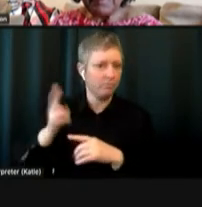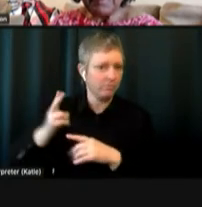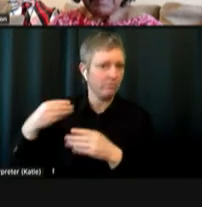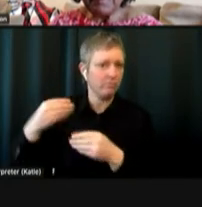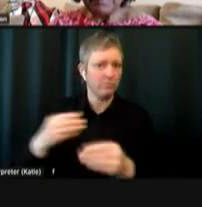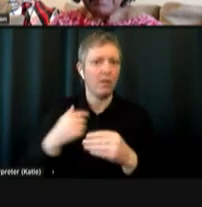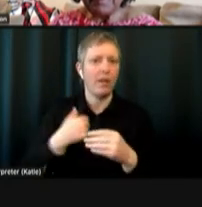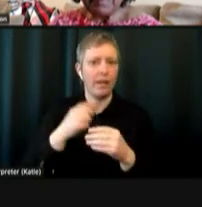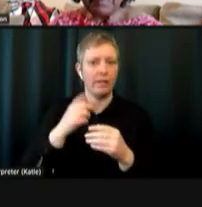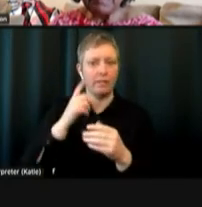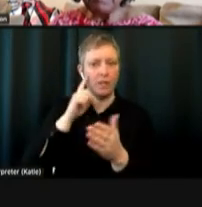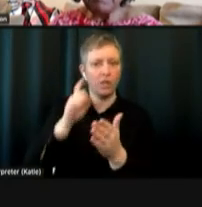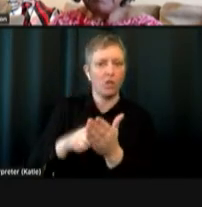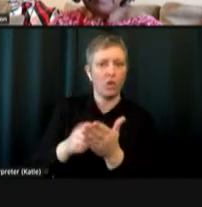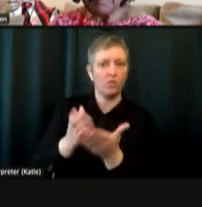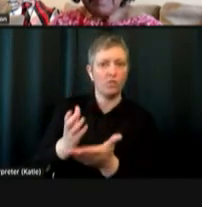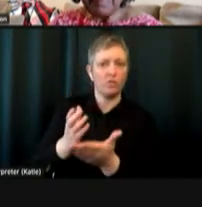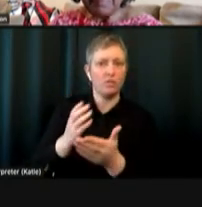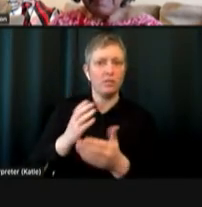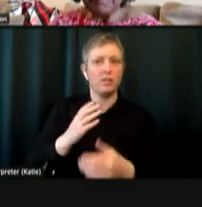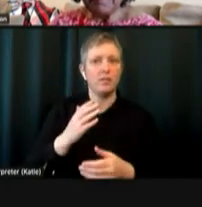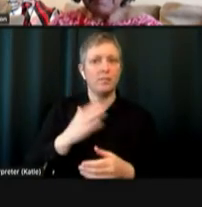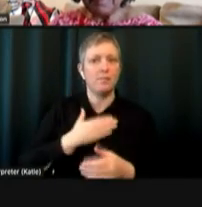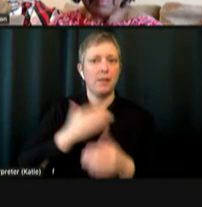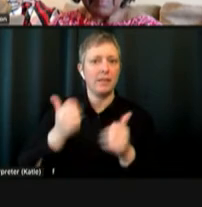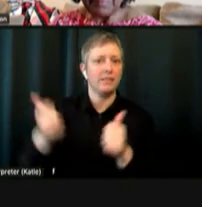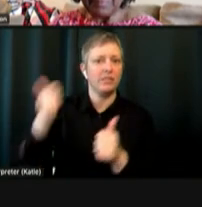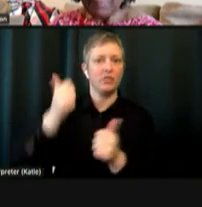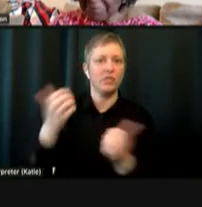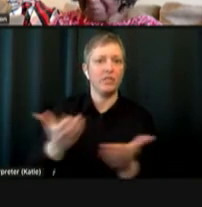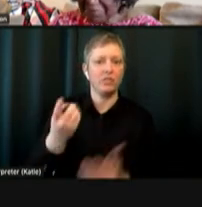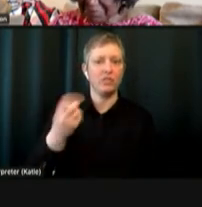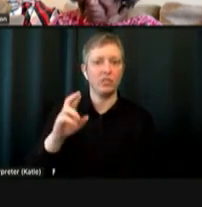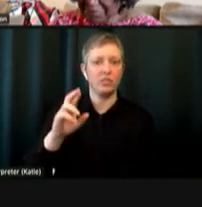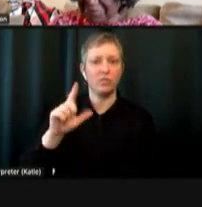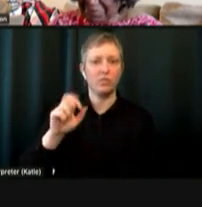senior here, Dr. Leroy Haynes, who has joined us.